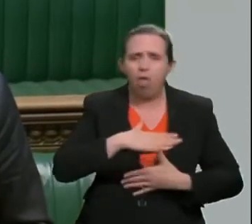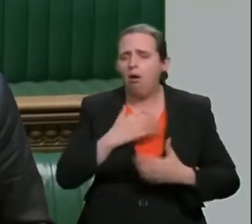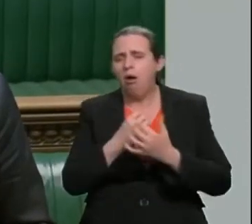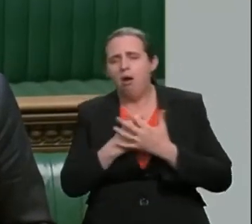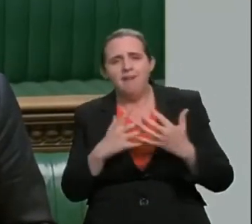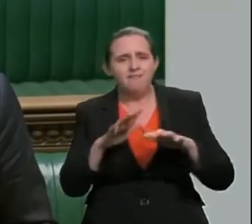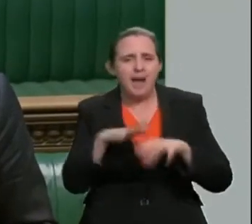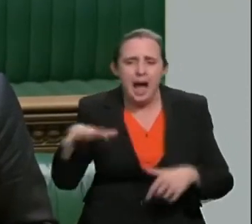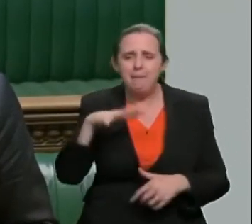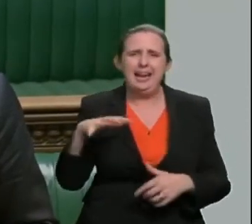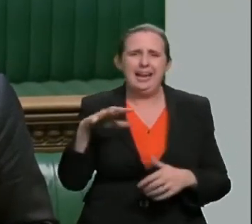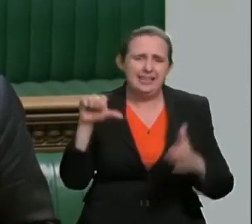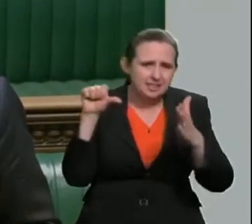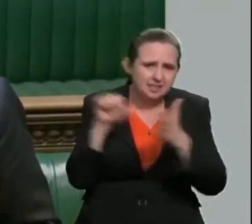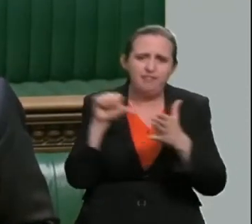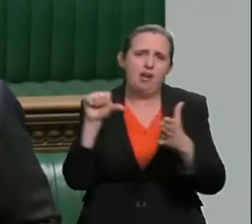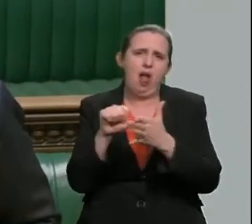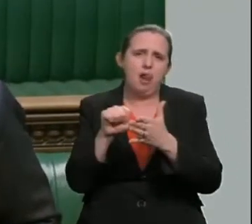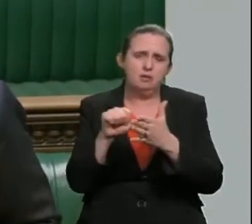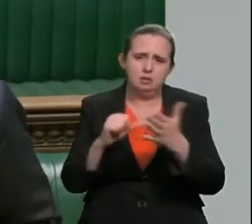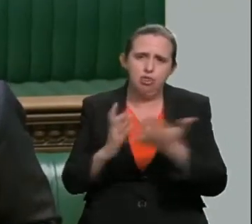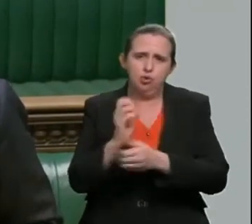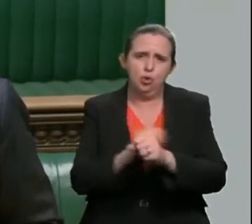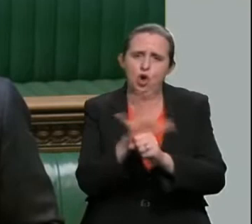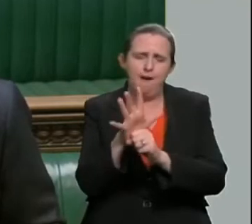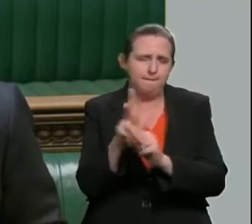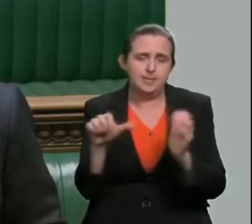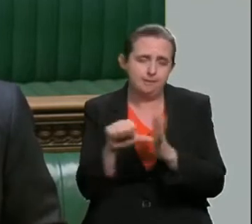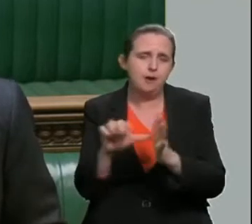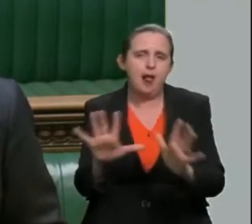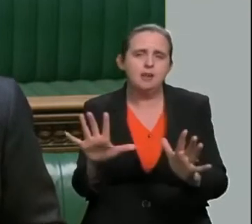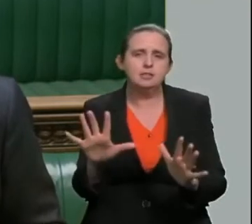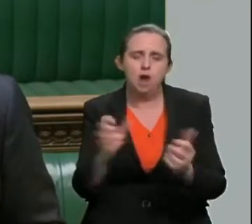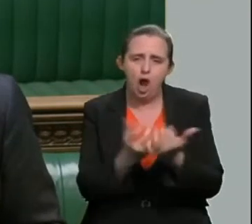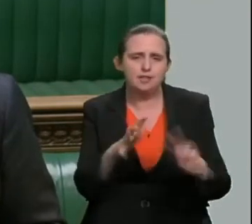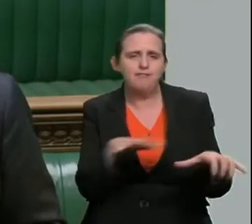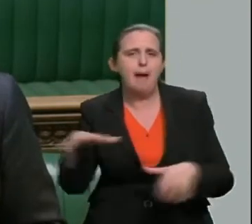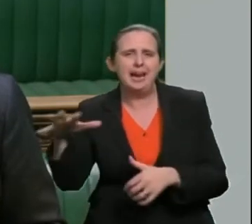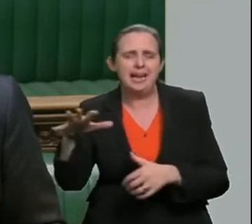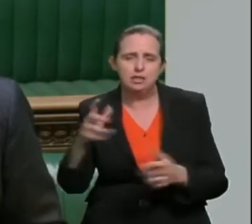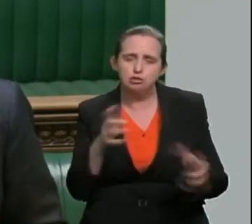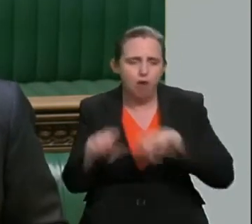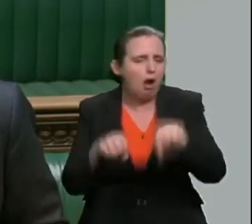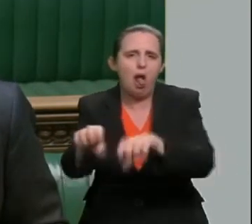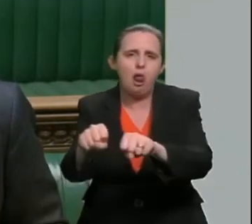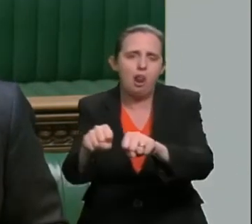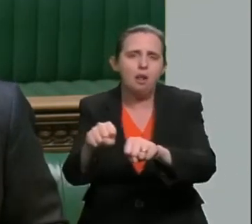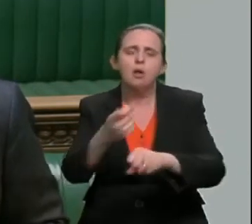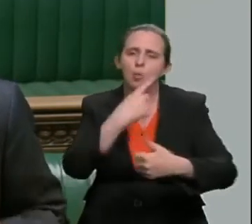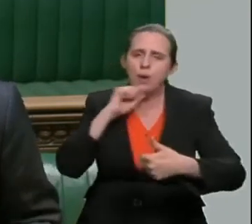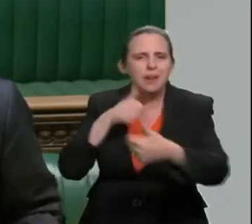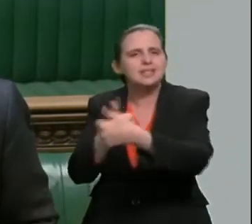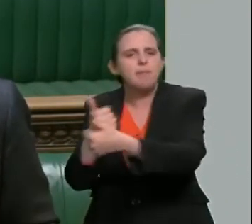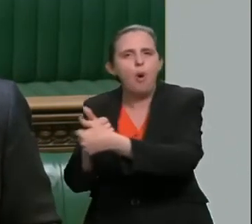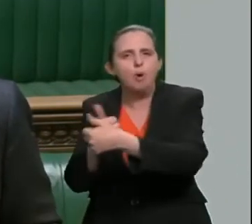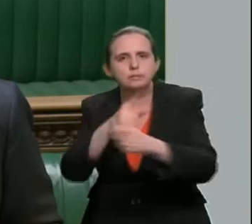very, very tough time during this pandemic. But we will continue to support them in all the ways that we have set up. And I